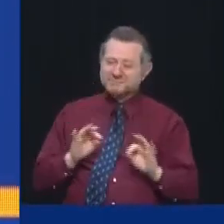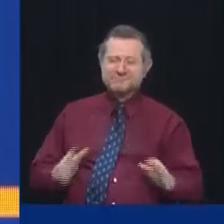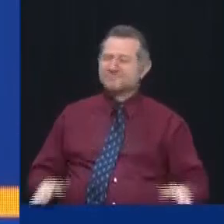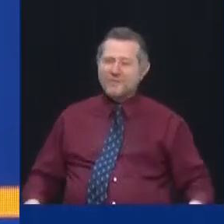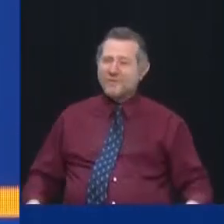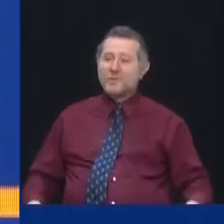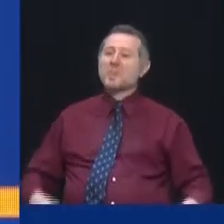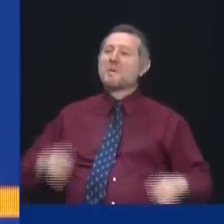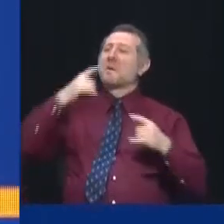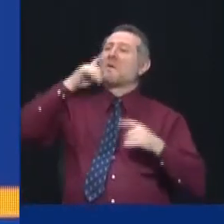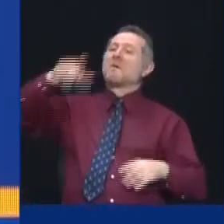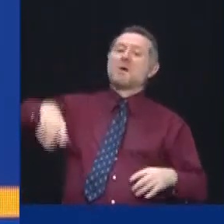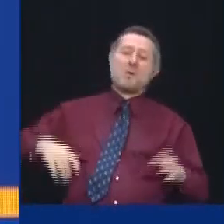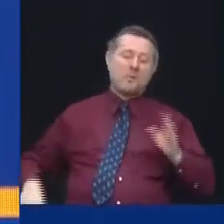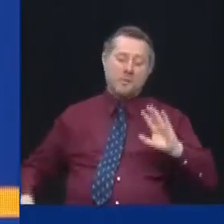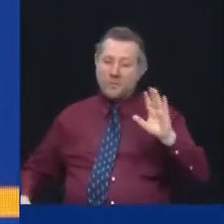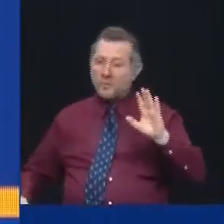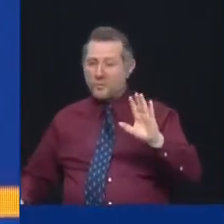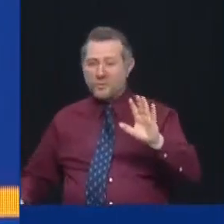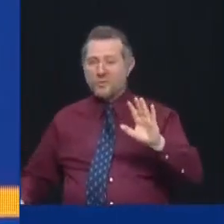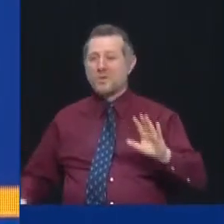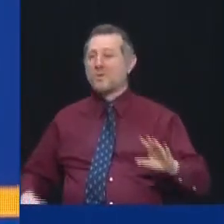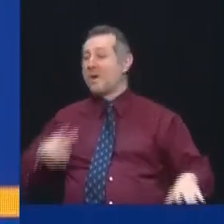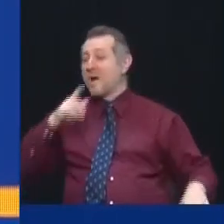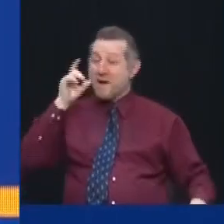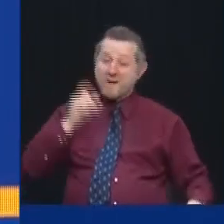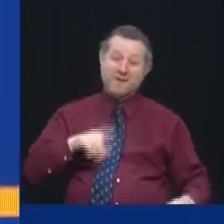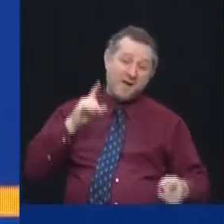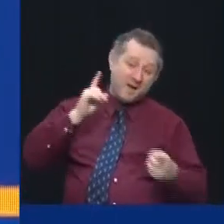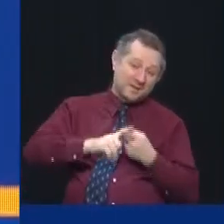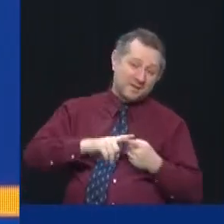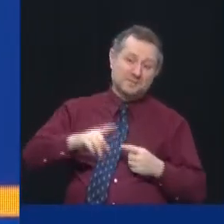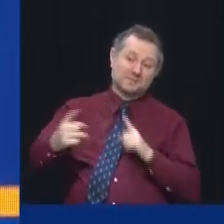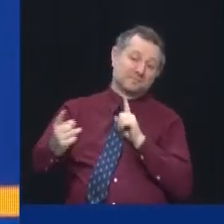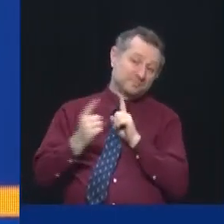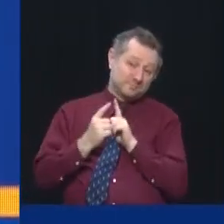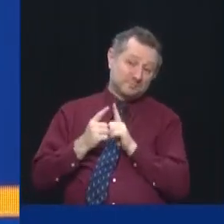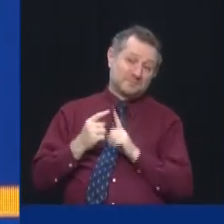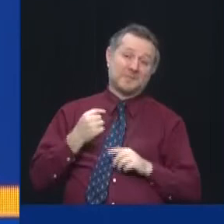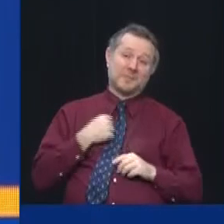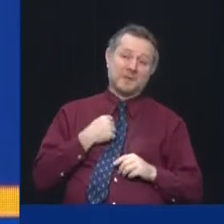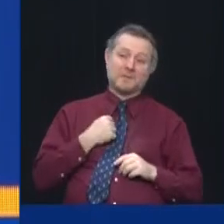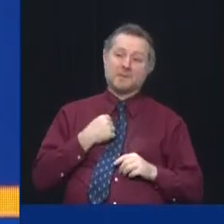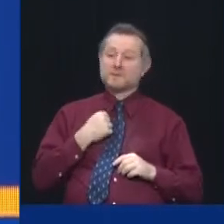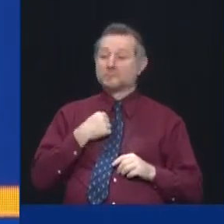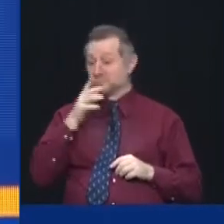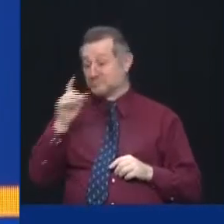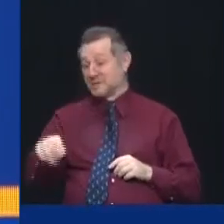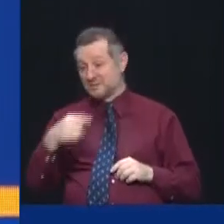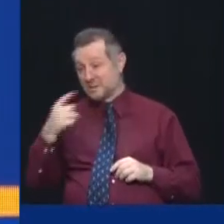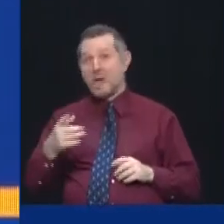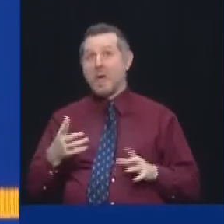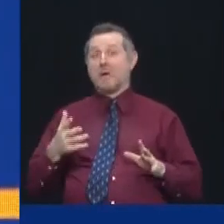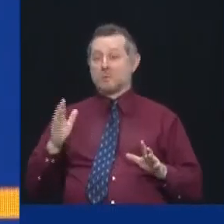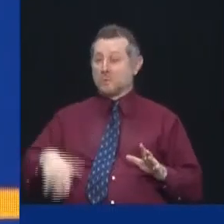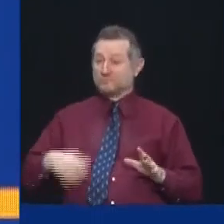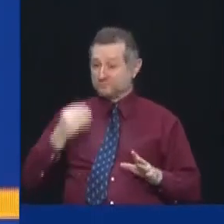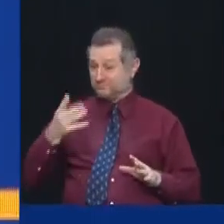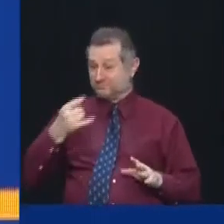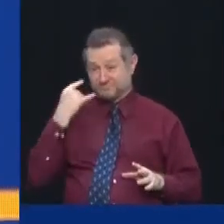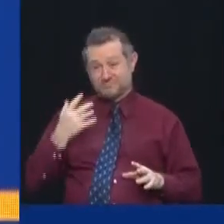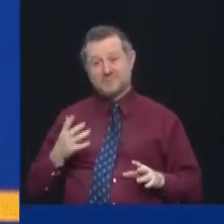rail stations, revitalizing downtowns, opening small businesses, stimulating growth across the state,